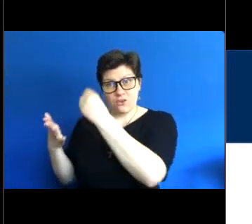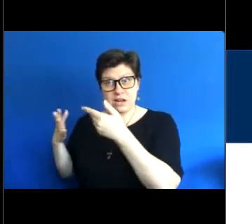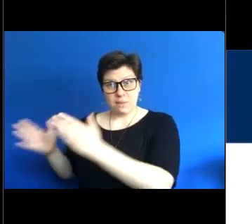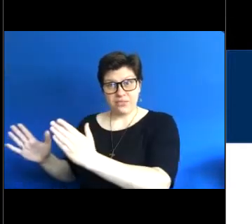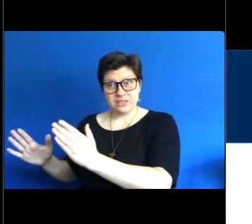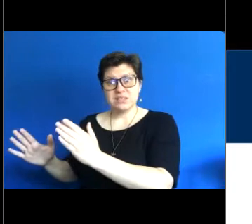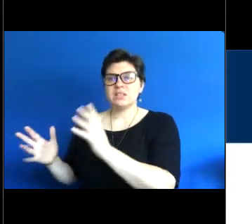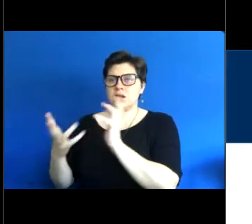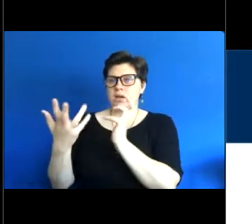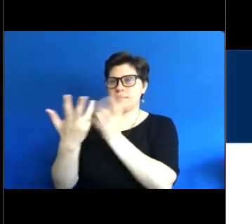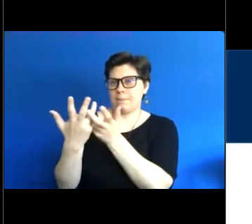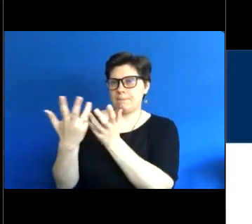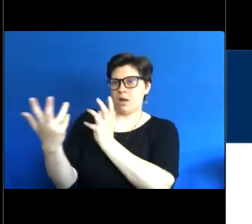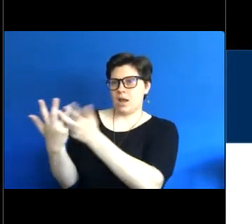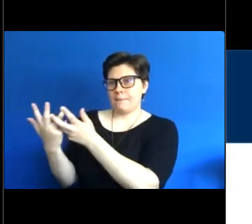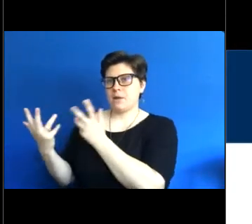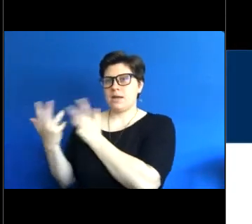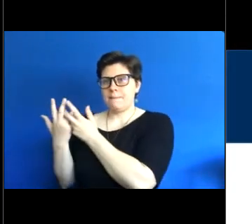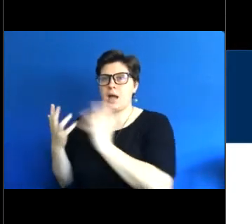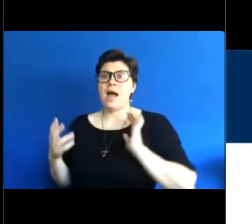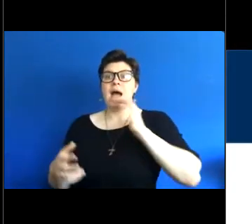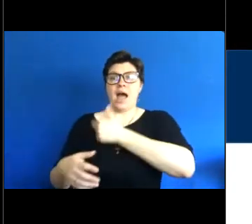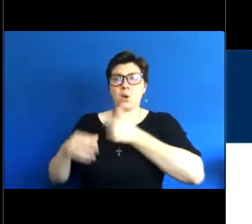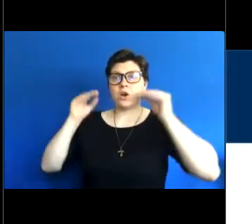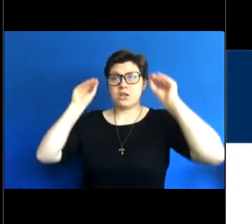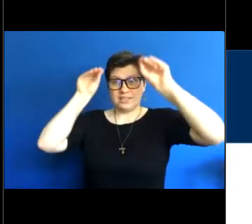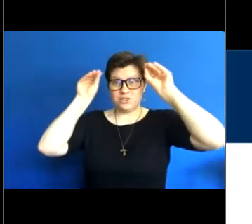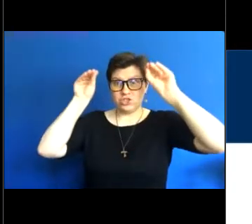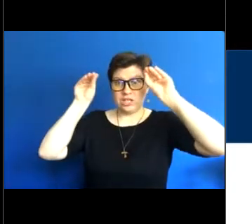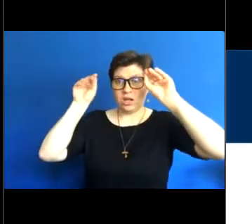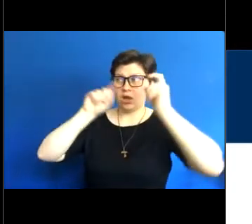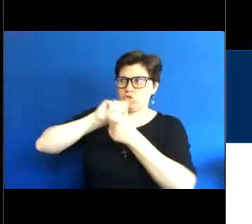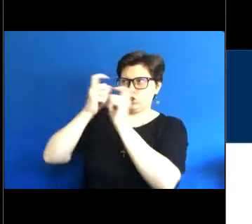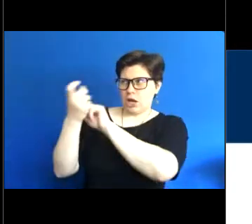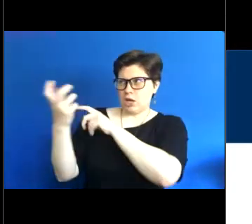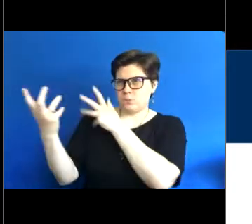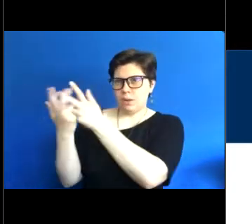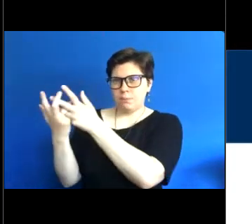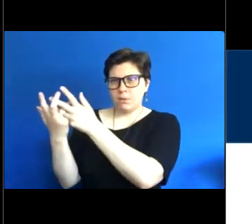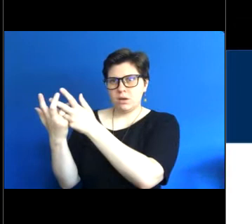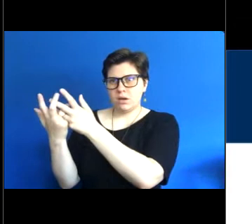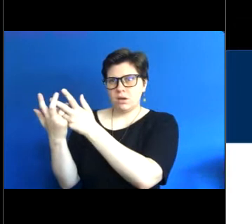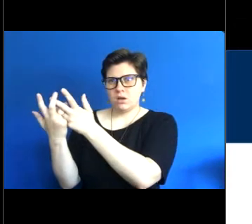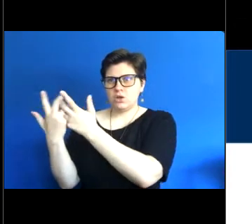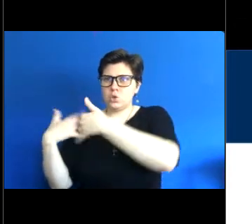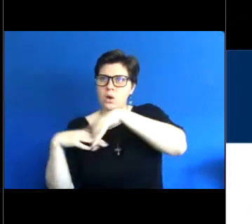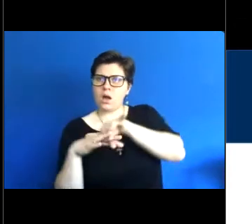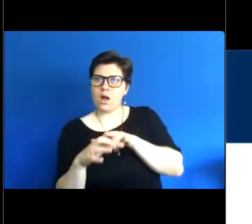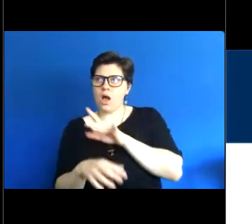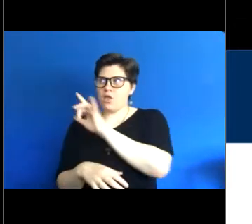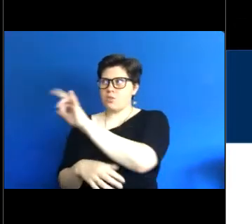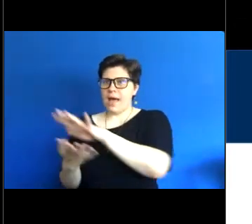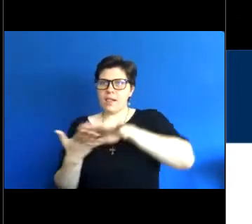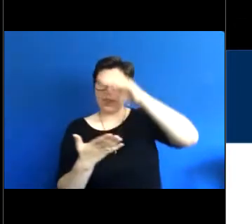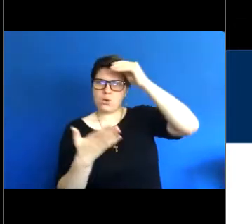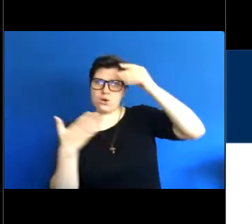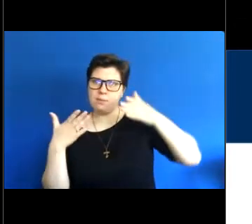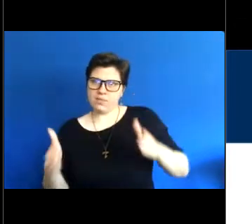then adapt our teaching methods to best serve and to best integrate those learning methods into our catechetical